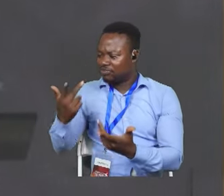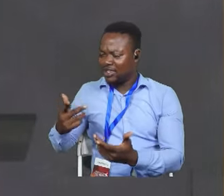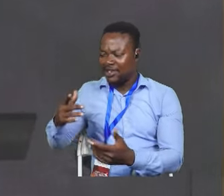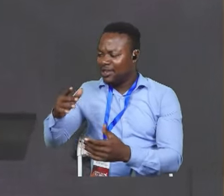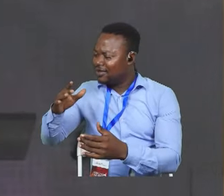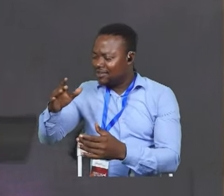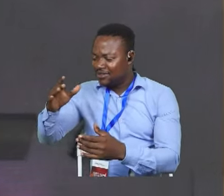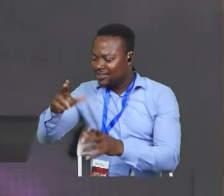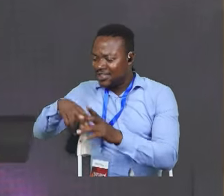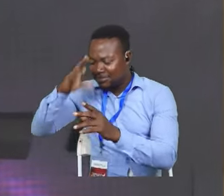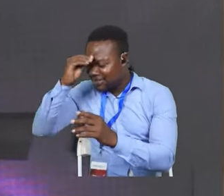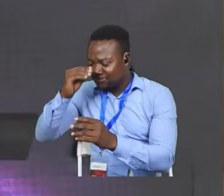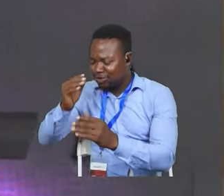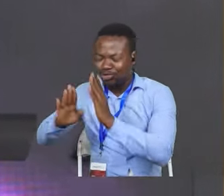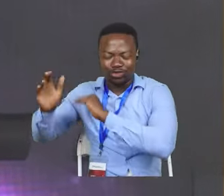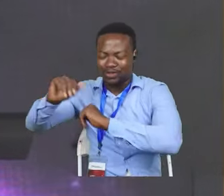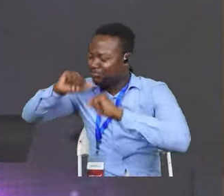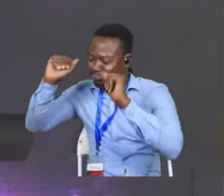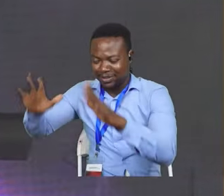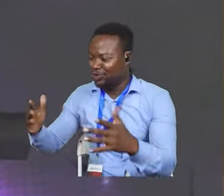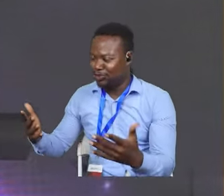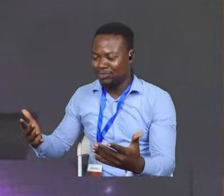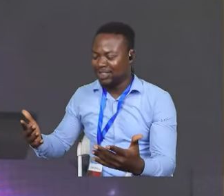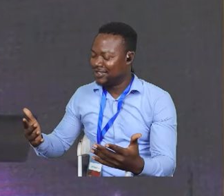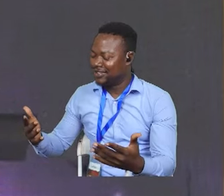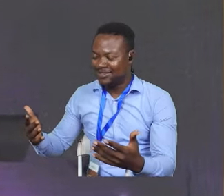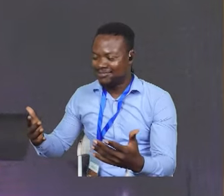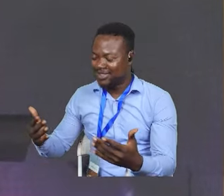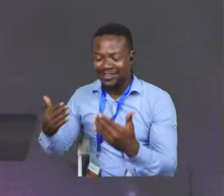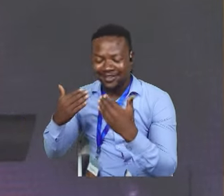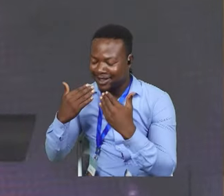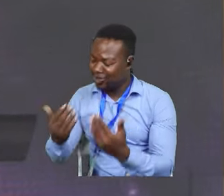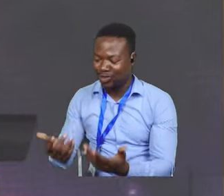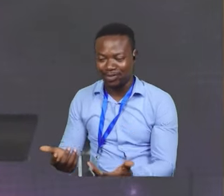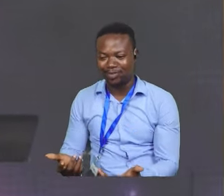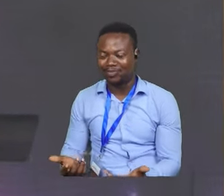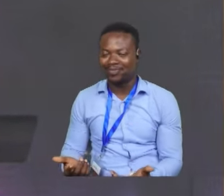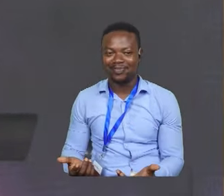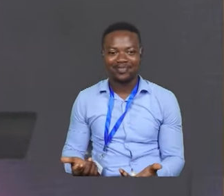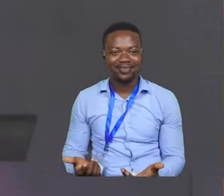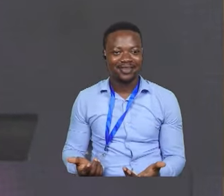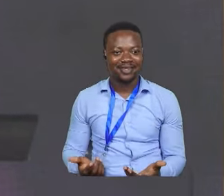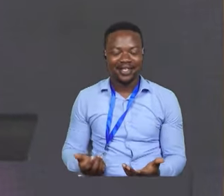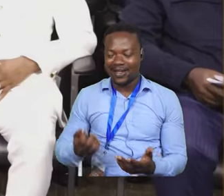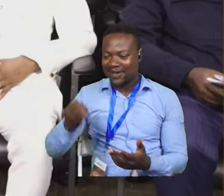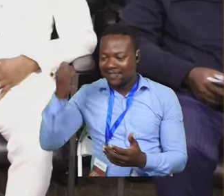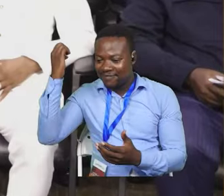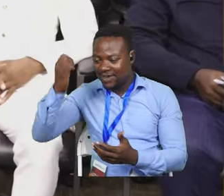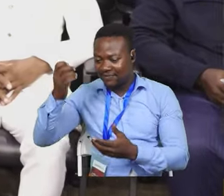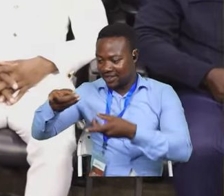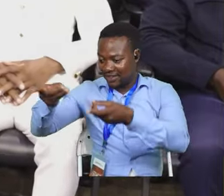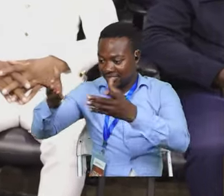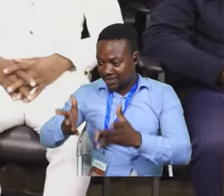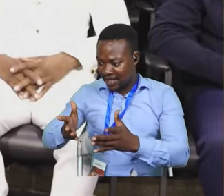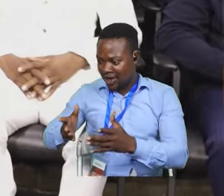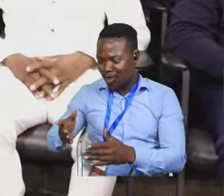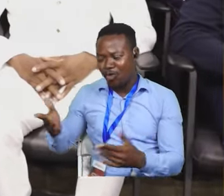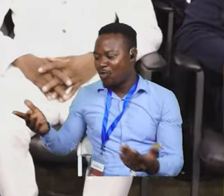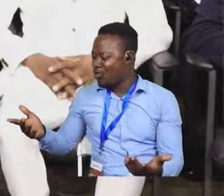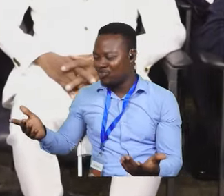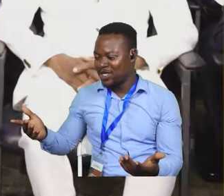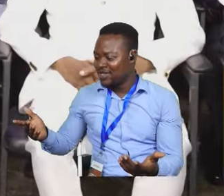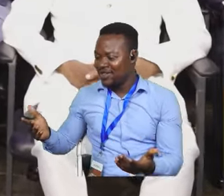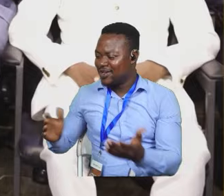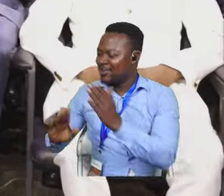We thank our dear chairman of the Church of Pentecost. Yay, evangelism director. We thank